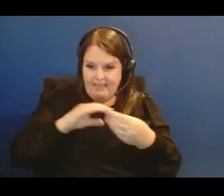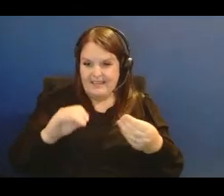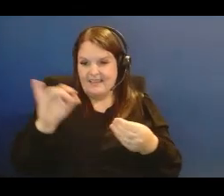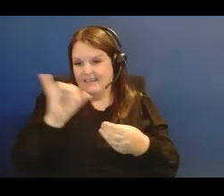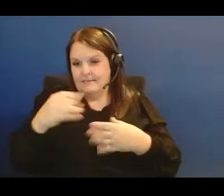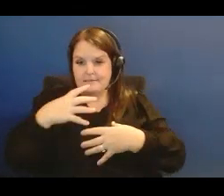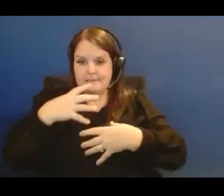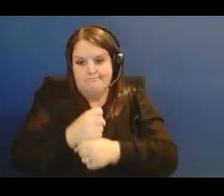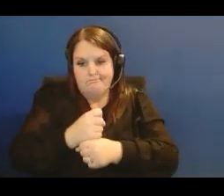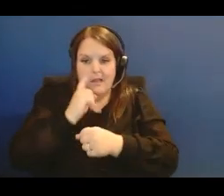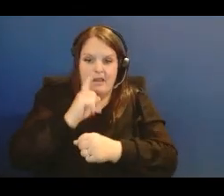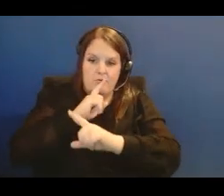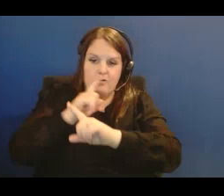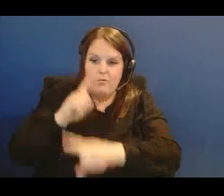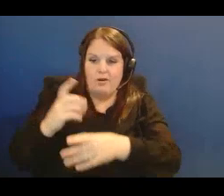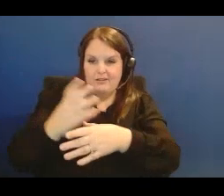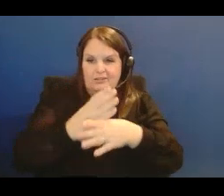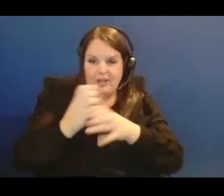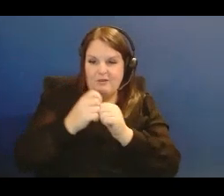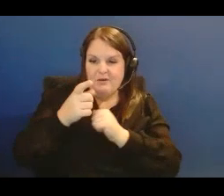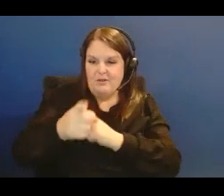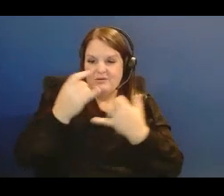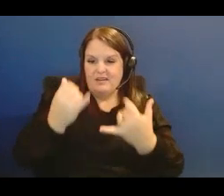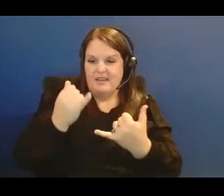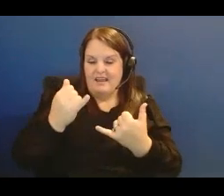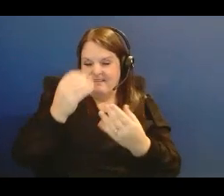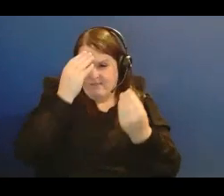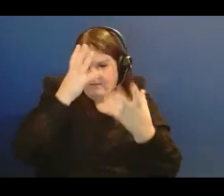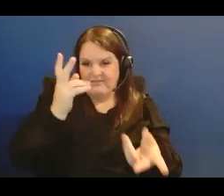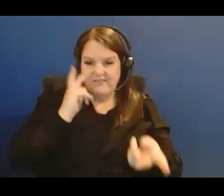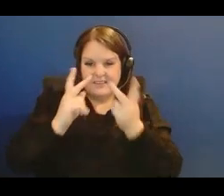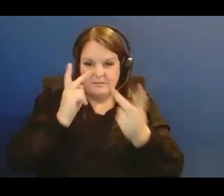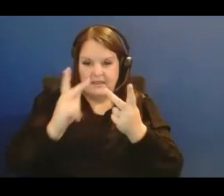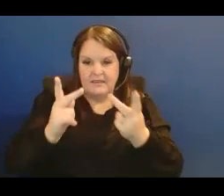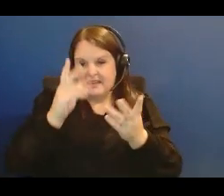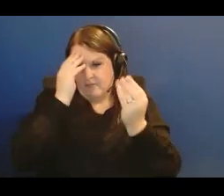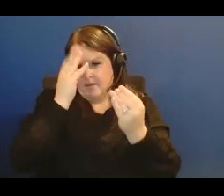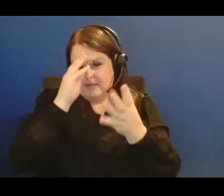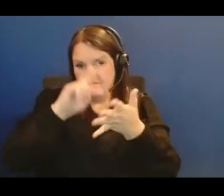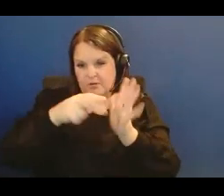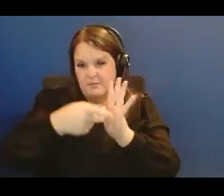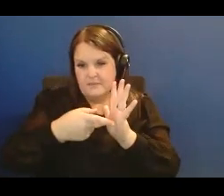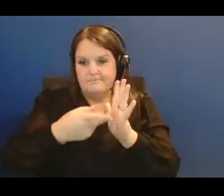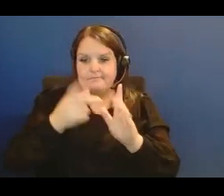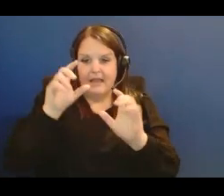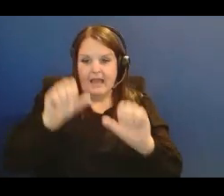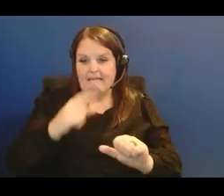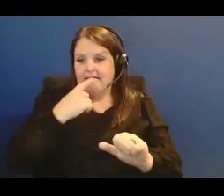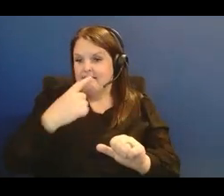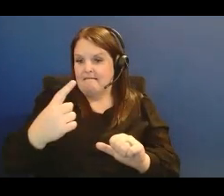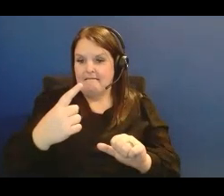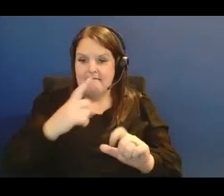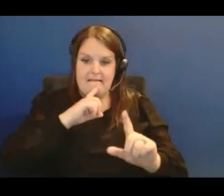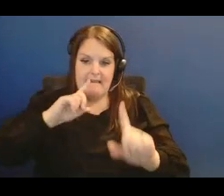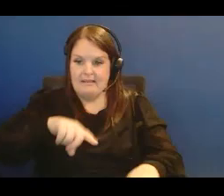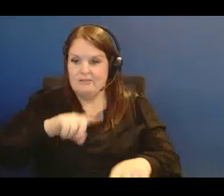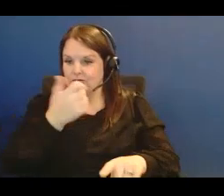sharing it with you today just for visibility and for informational purposes. And I can answer any questions if you have any.